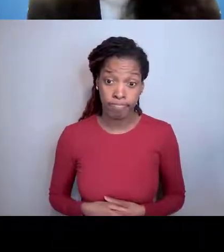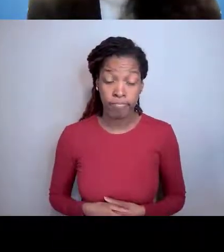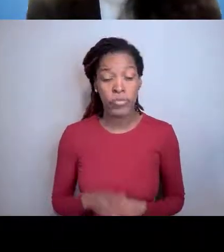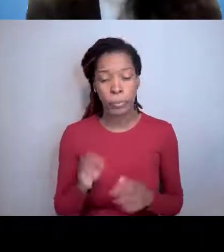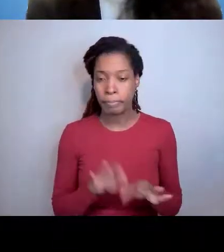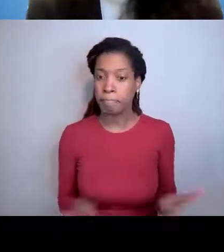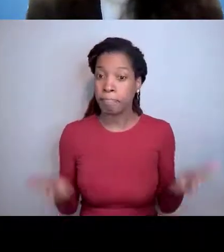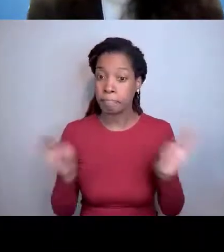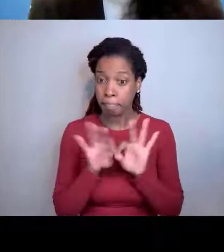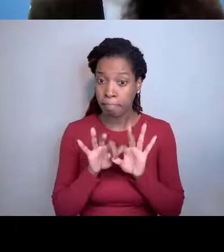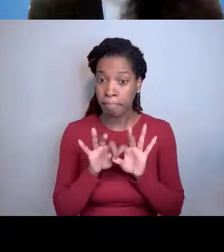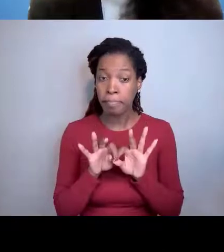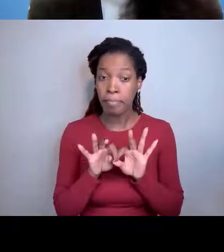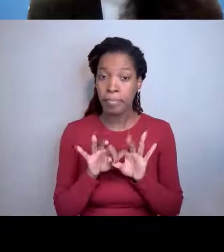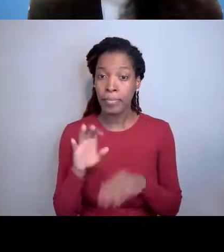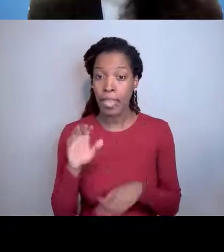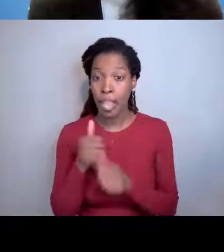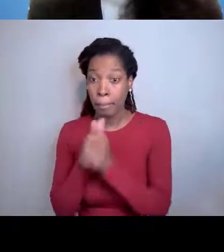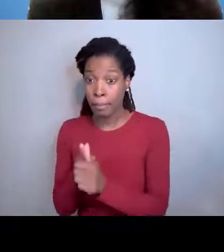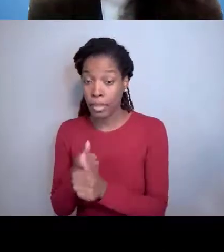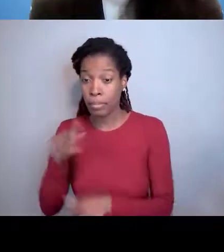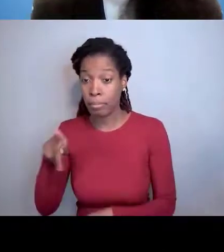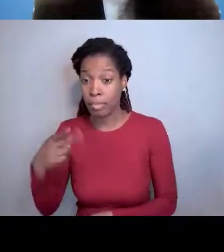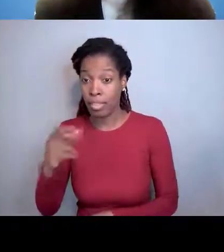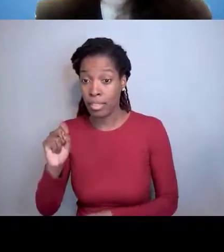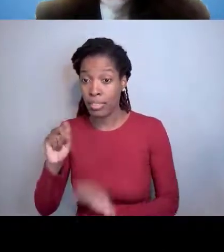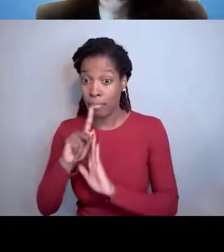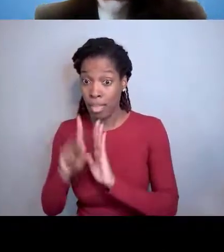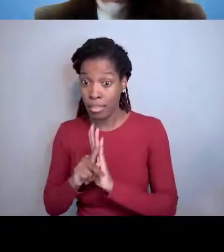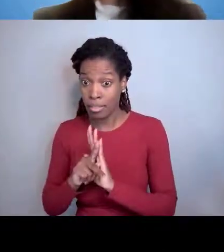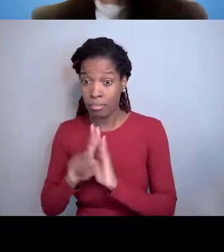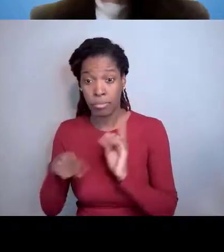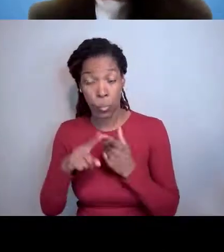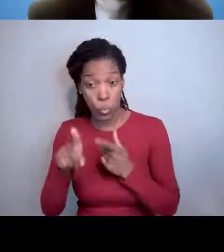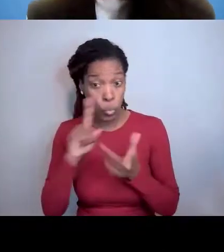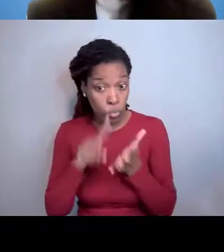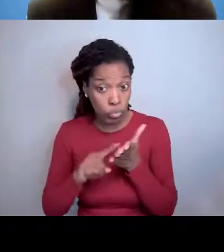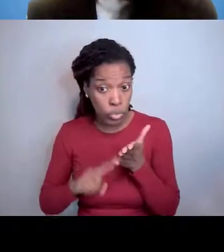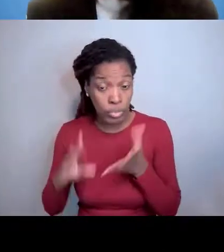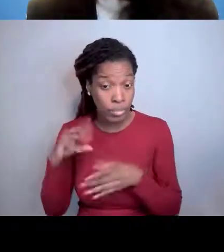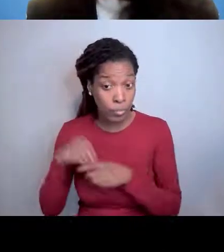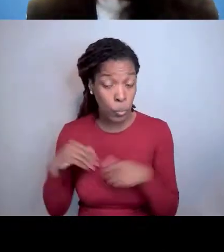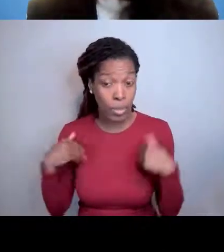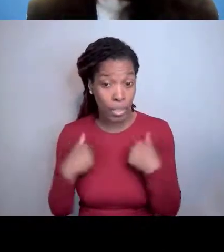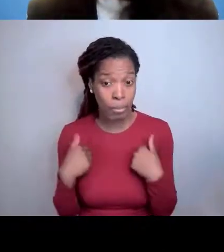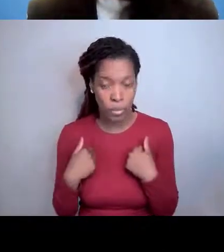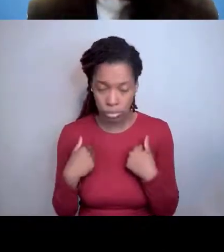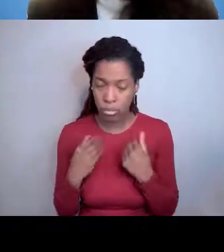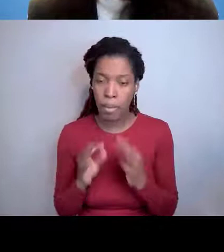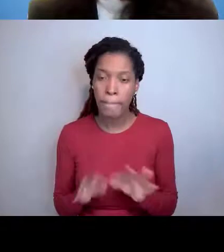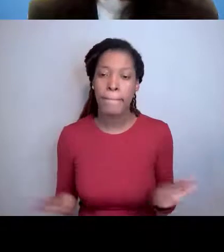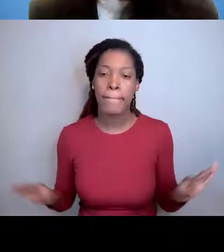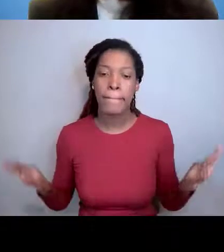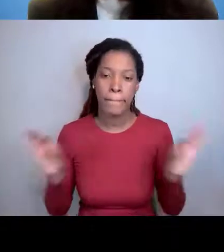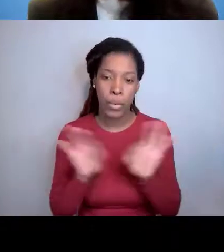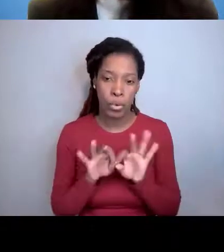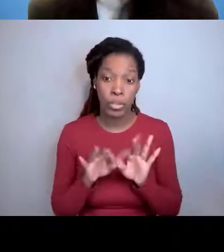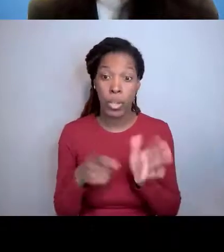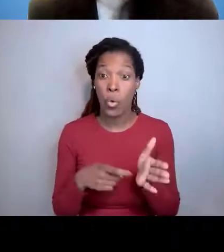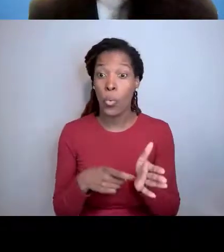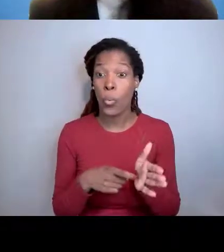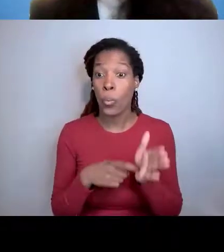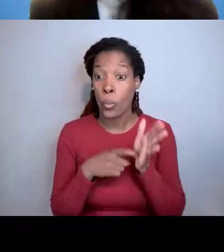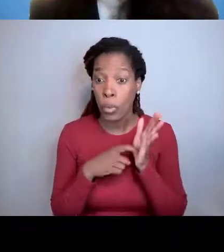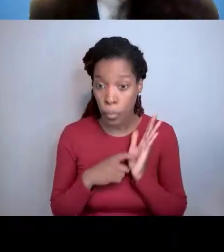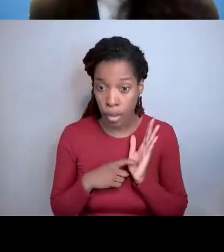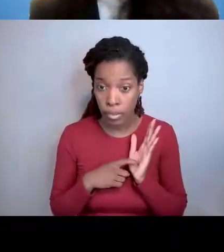that compliance with the PHS policy when your research involves animals is important, is required,